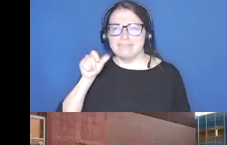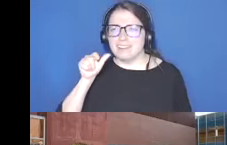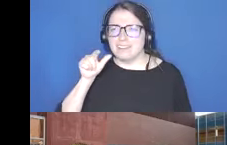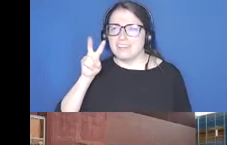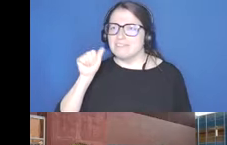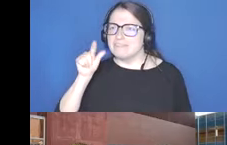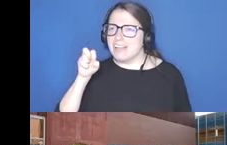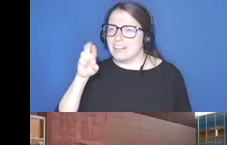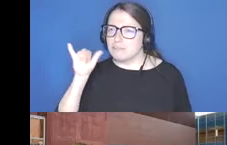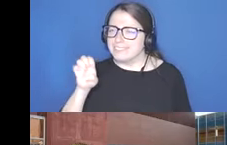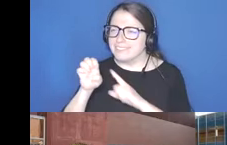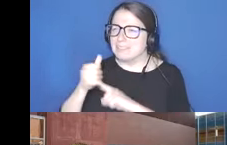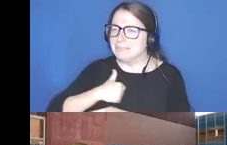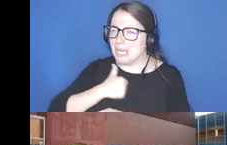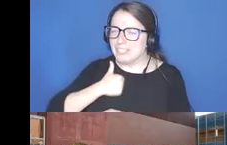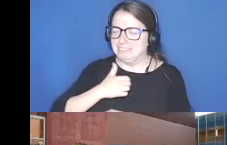own slides here.